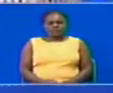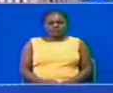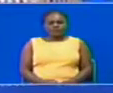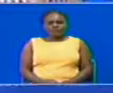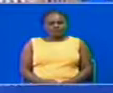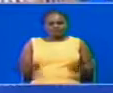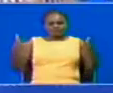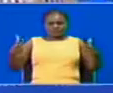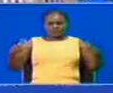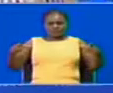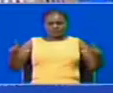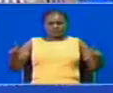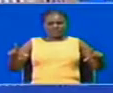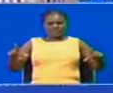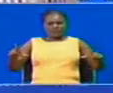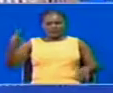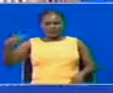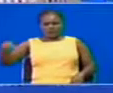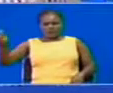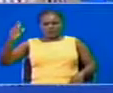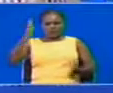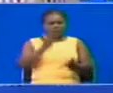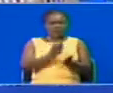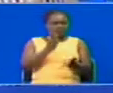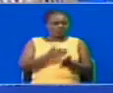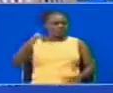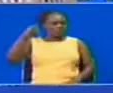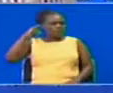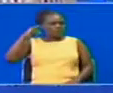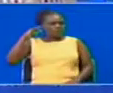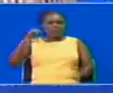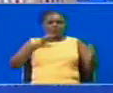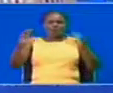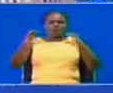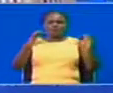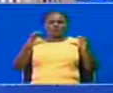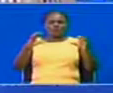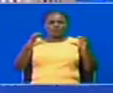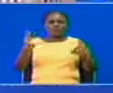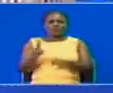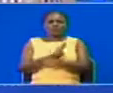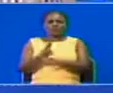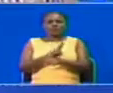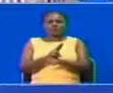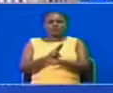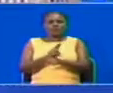Only allows type-approved and genuine mobile telecommunication equipment to be used in the